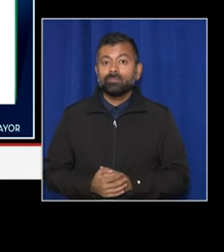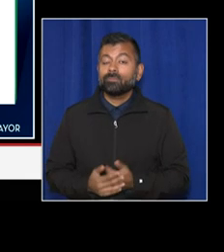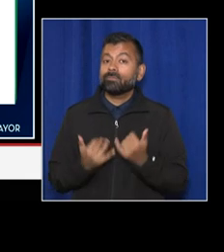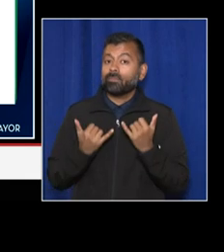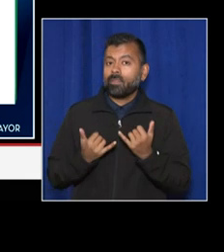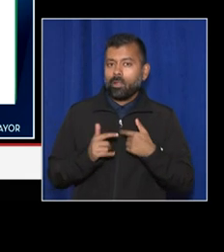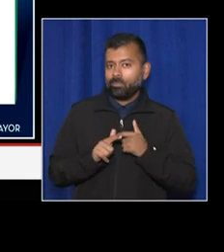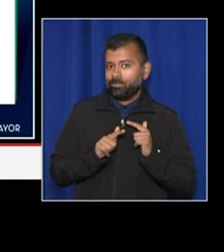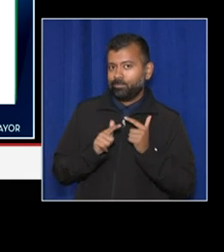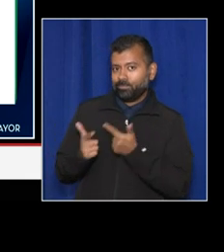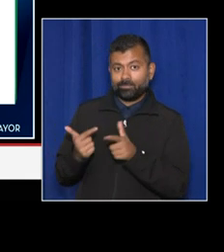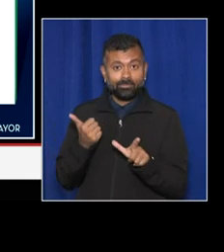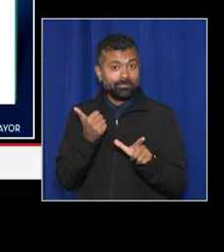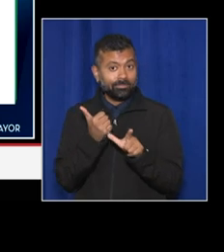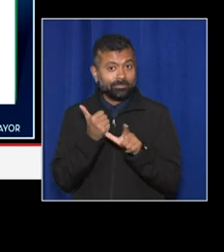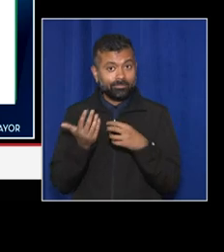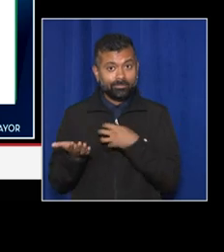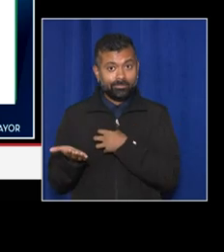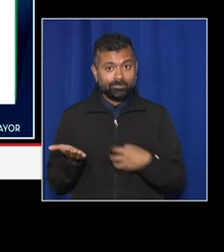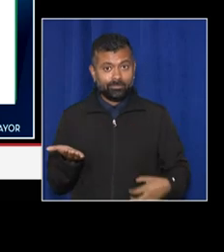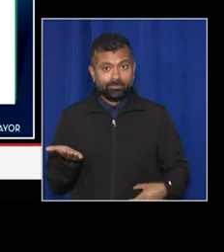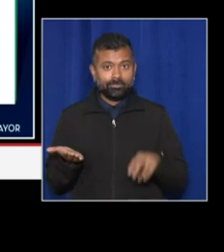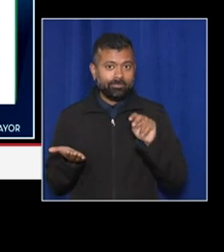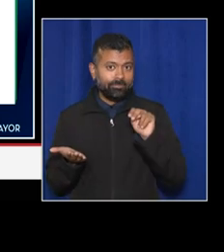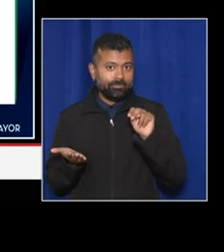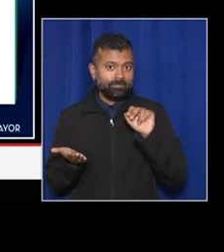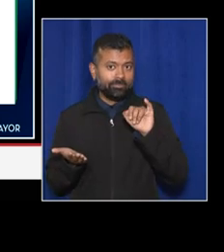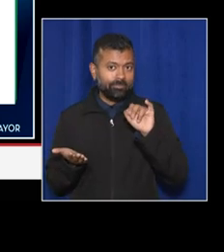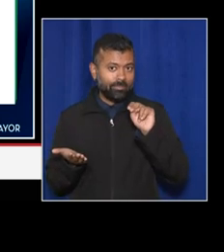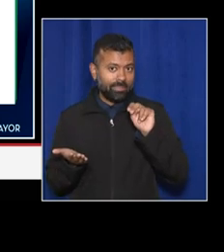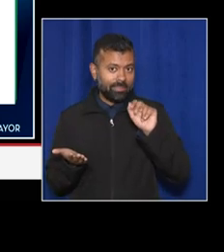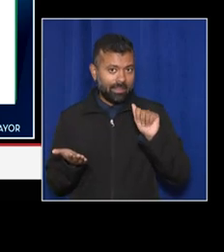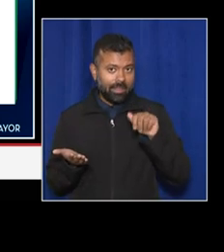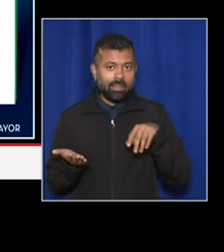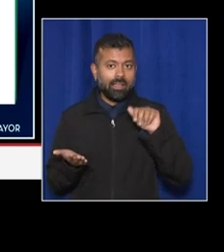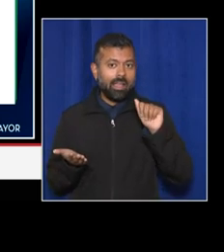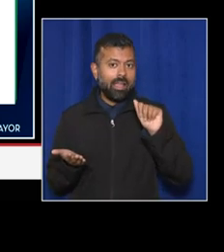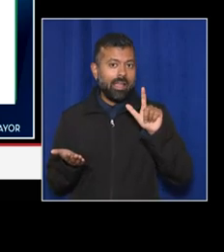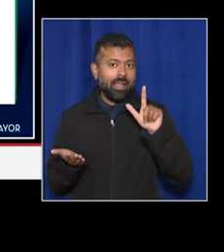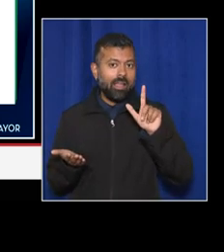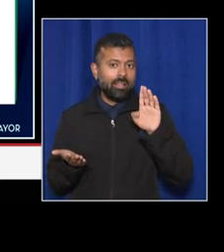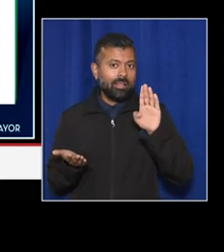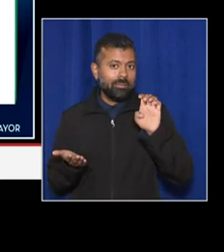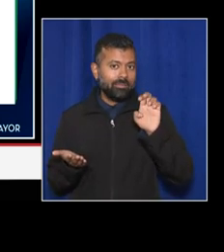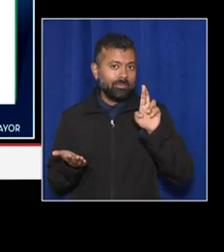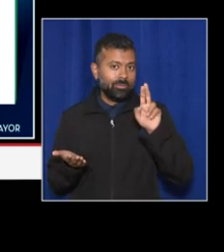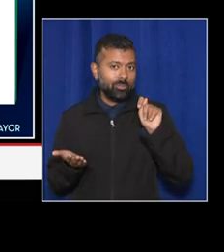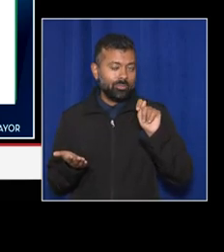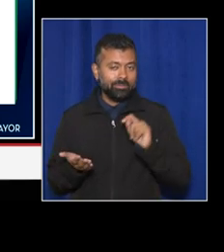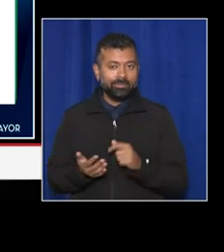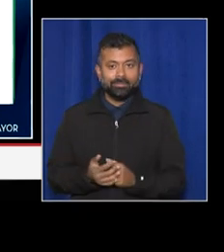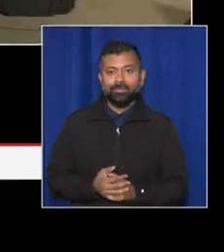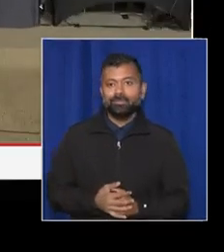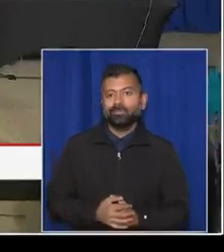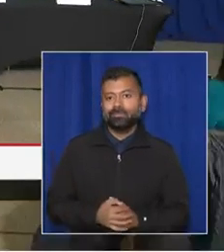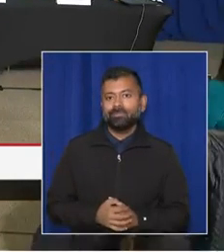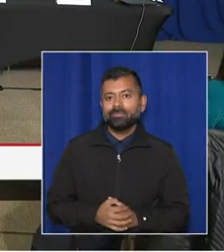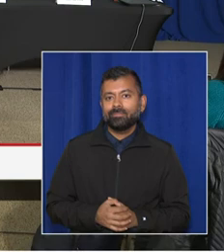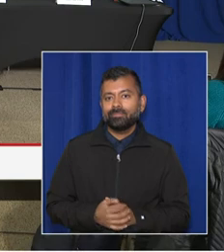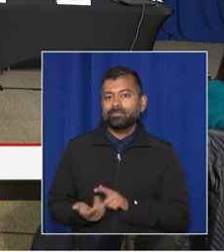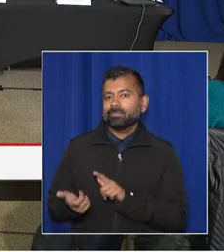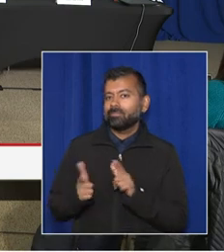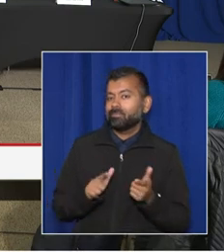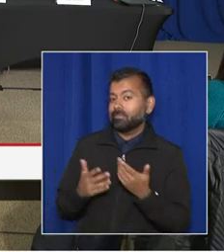thank you so much. So as Director Hall said, the fedsupport.dc.gov will have both DC government